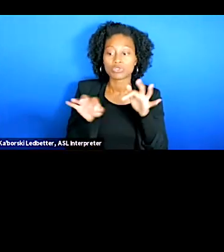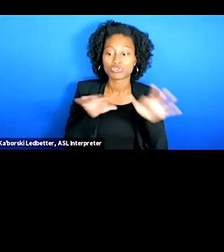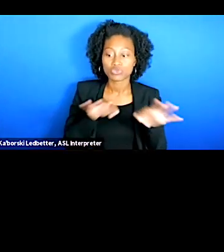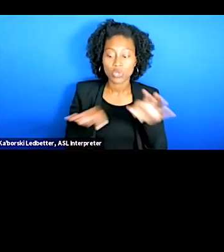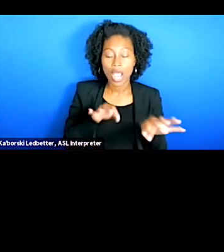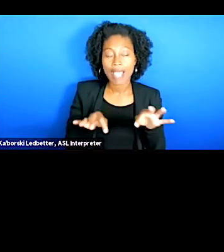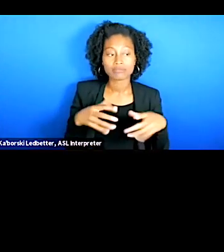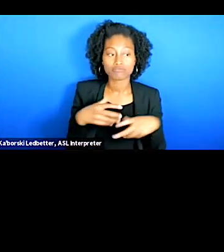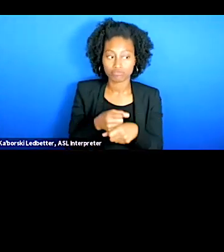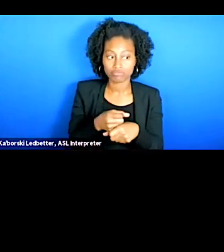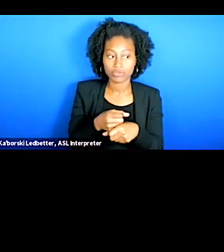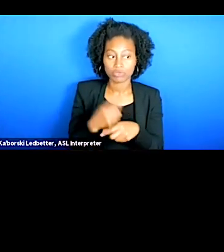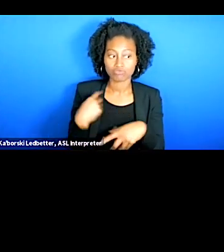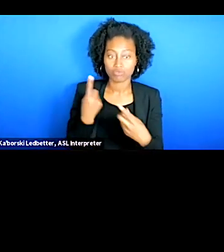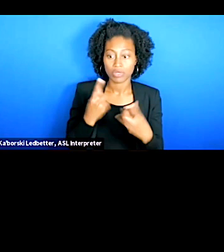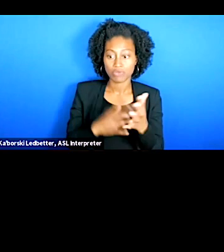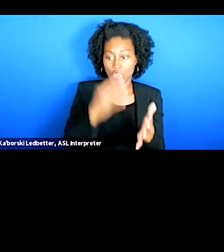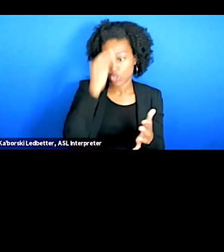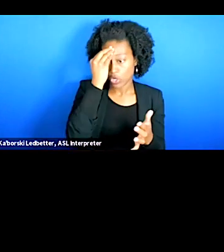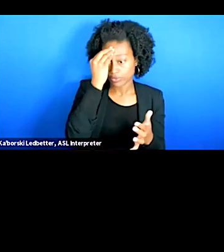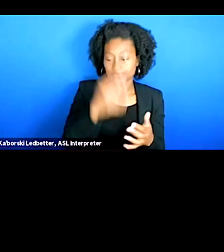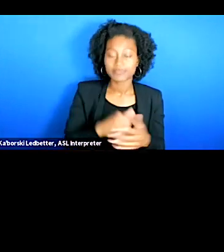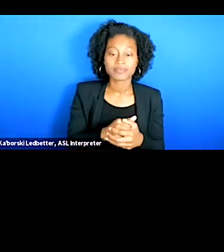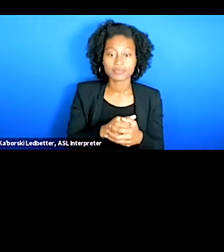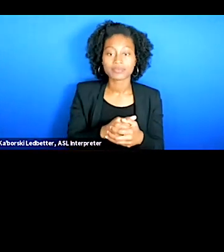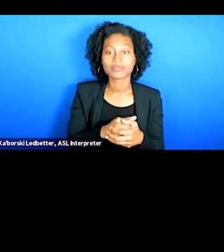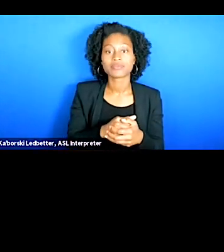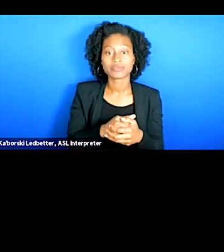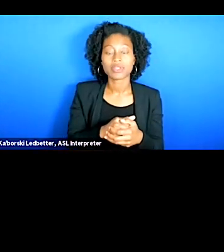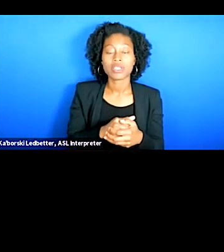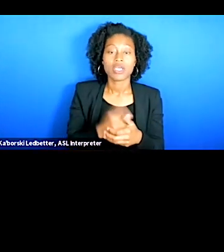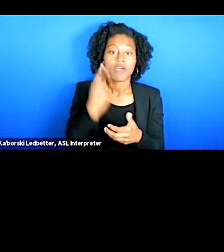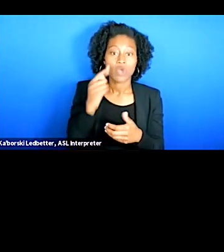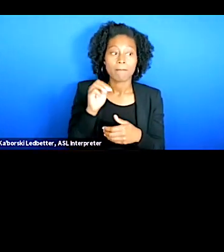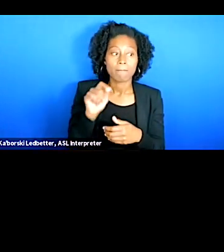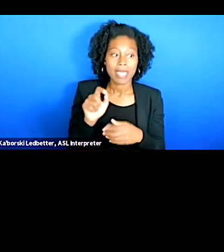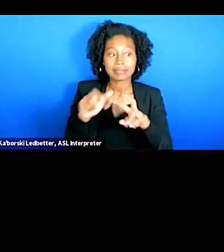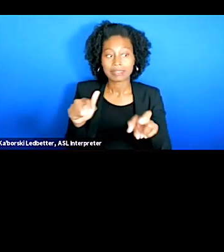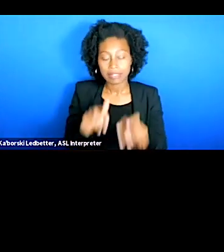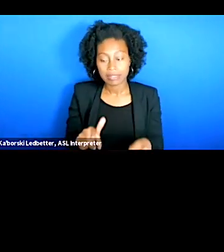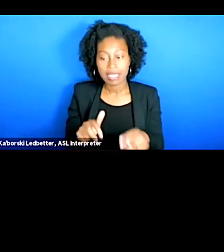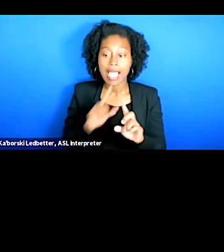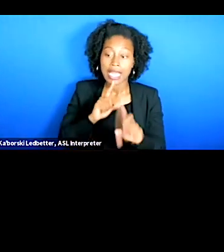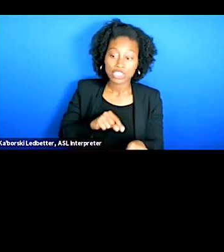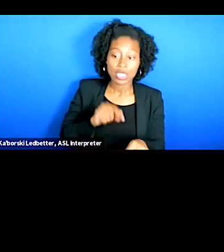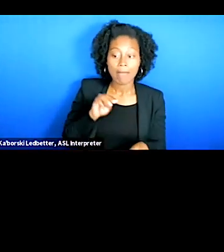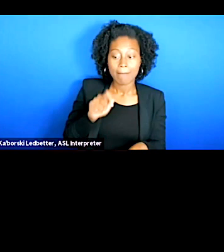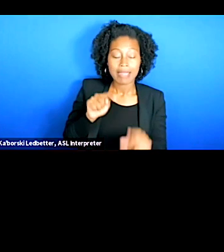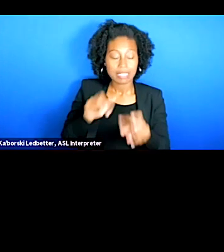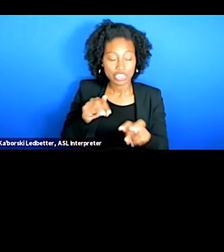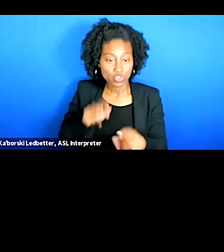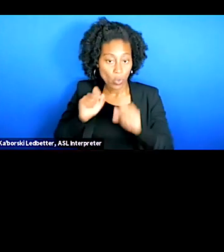summarize and describe what we have learned in the metasynthesis and answer the metasynthesis questions. There are many ways to